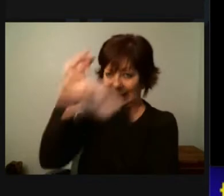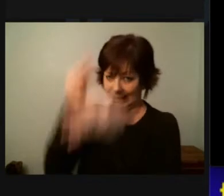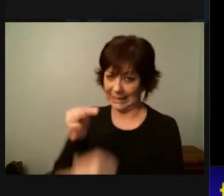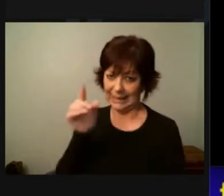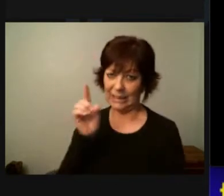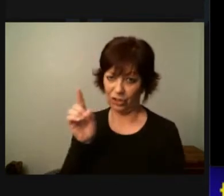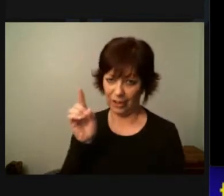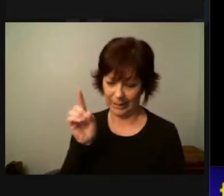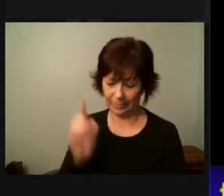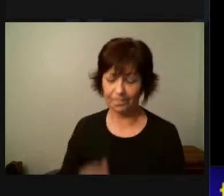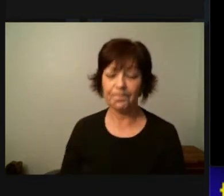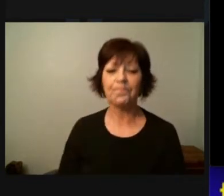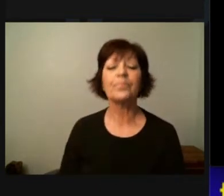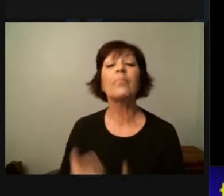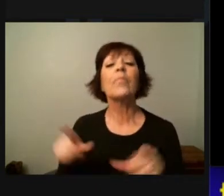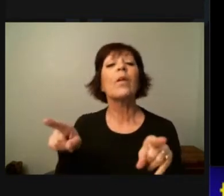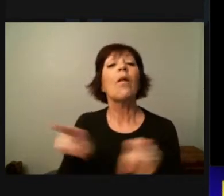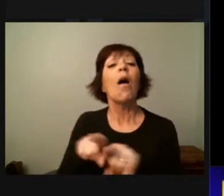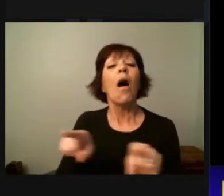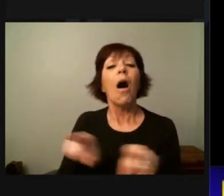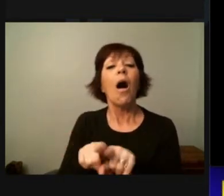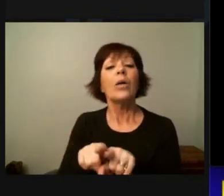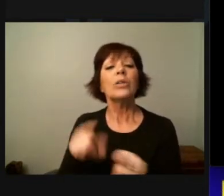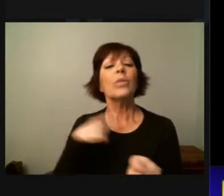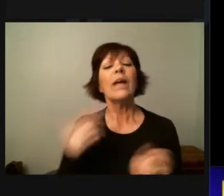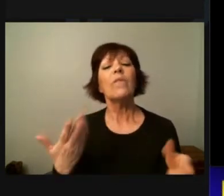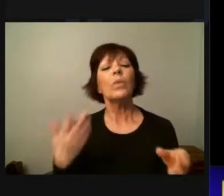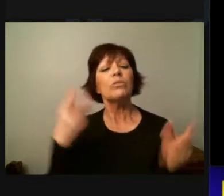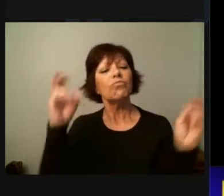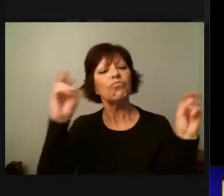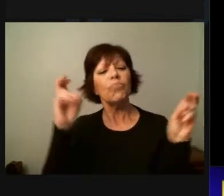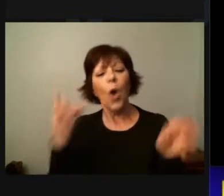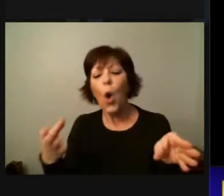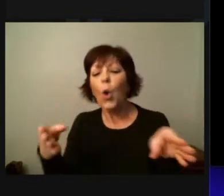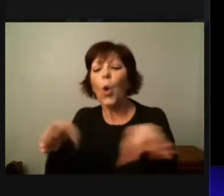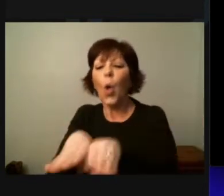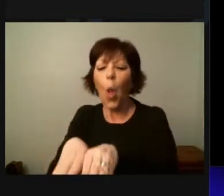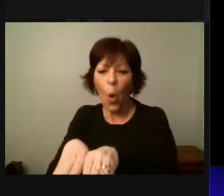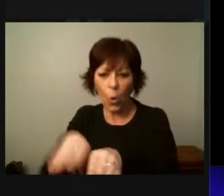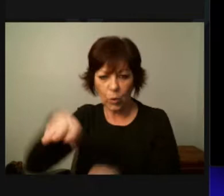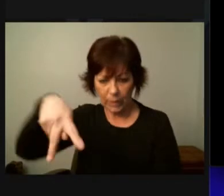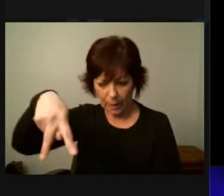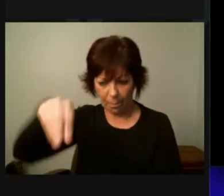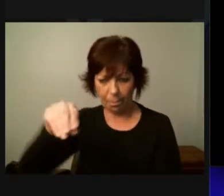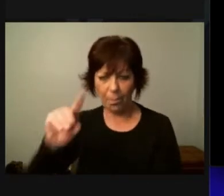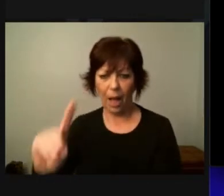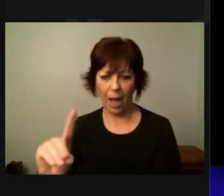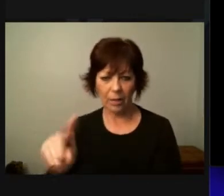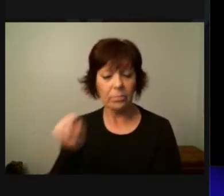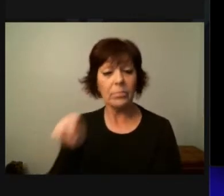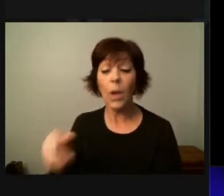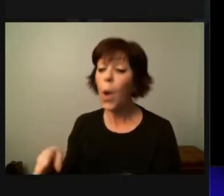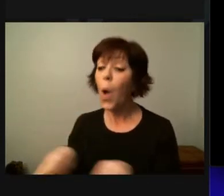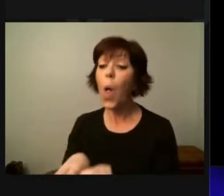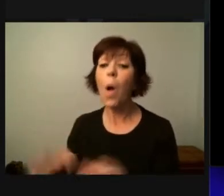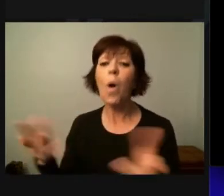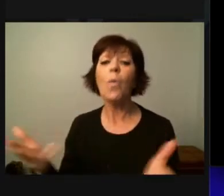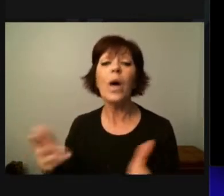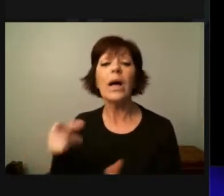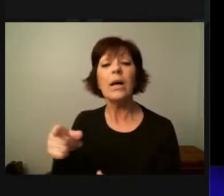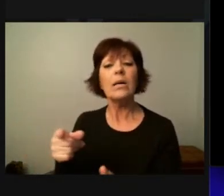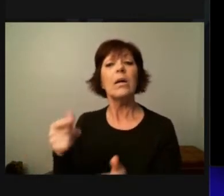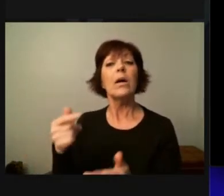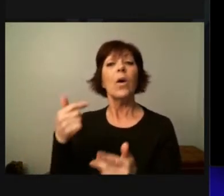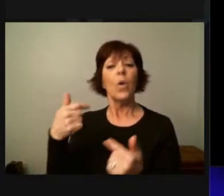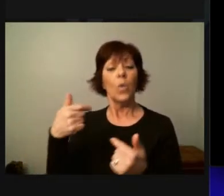We also have something that are closed points of dispensing, and those are places that we